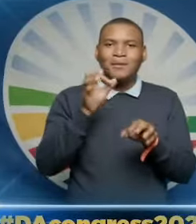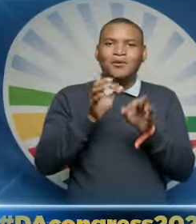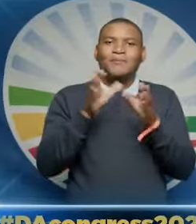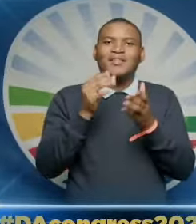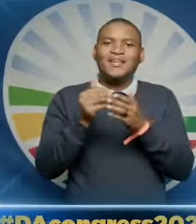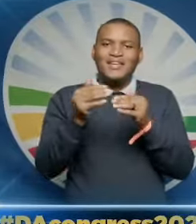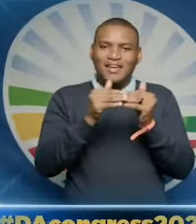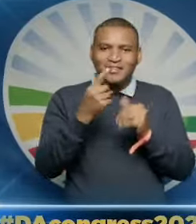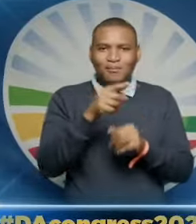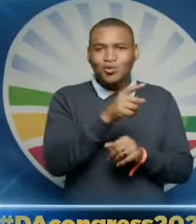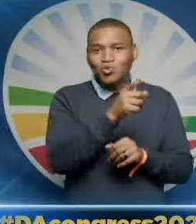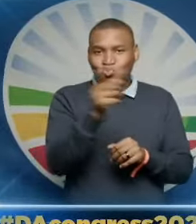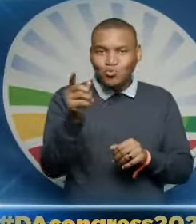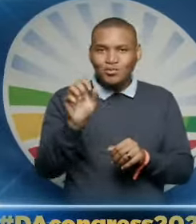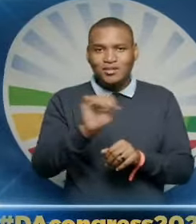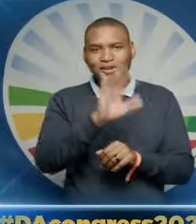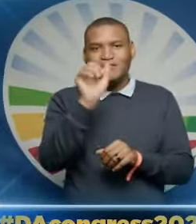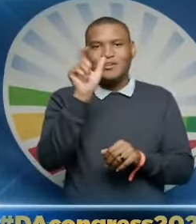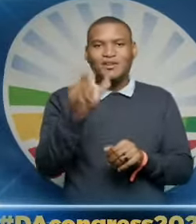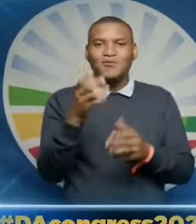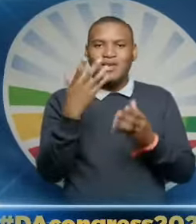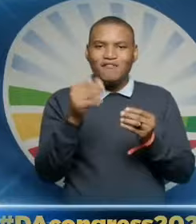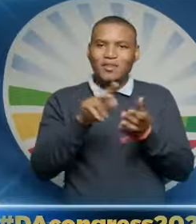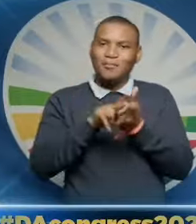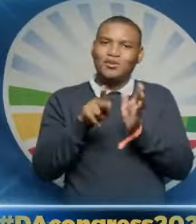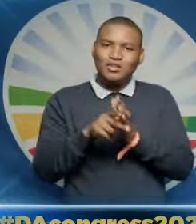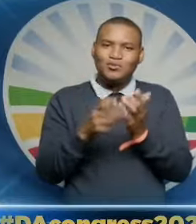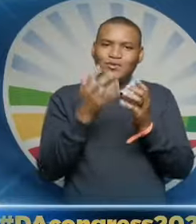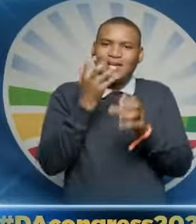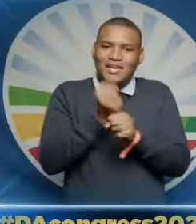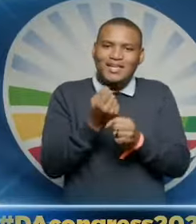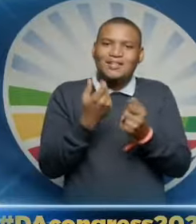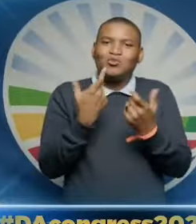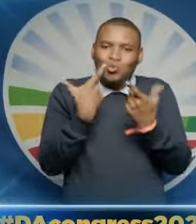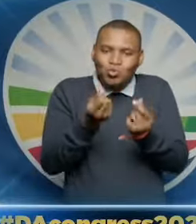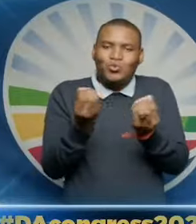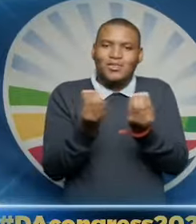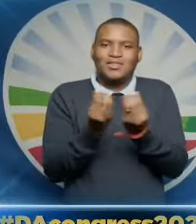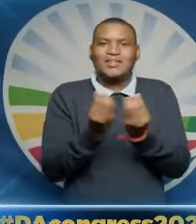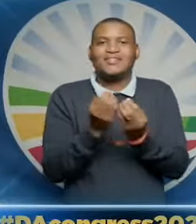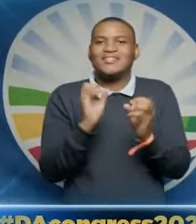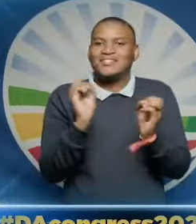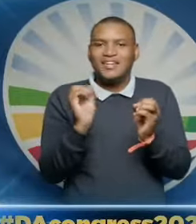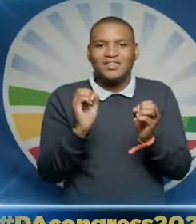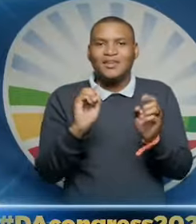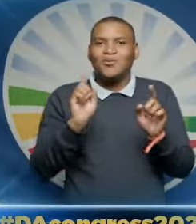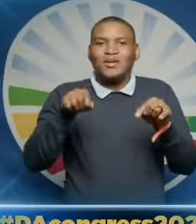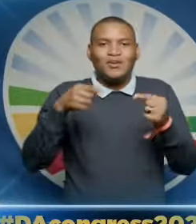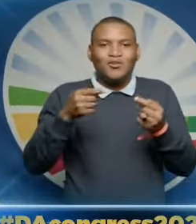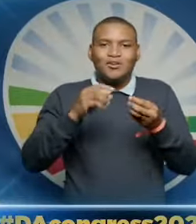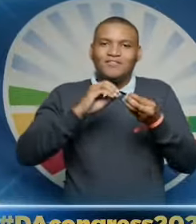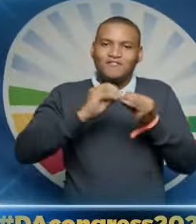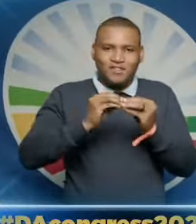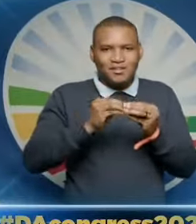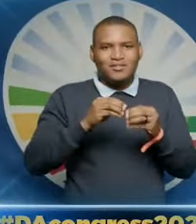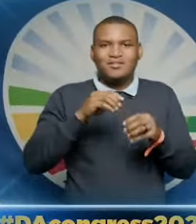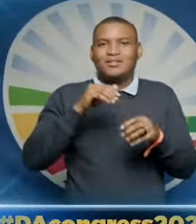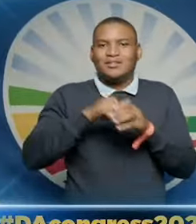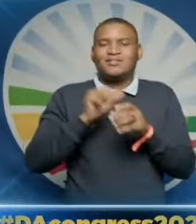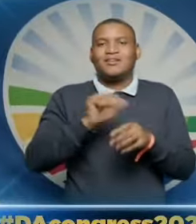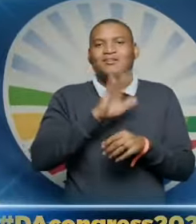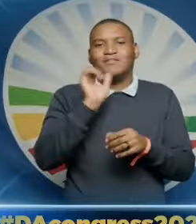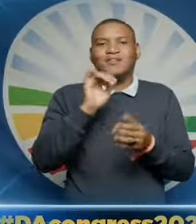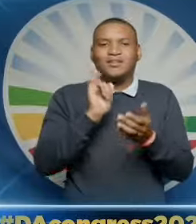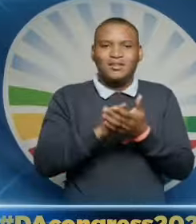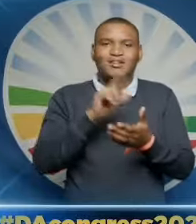about you, South Africans. We've got the policies to get things done in South Africa. There's nothing that we can't fix in South Africa that